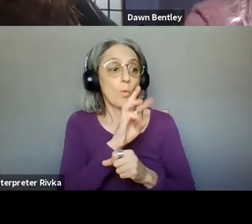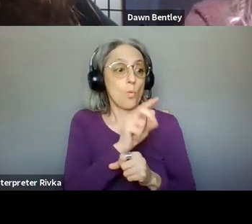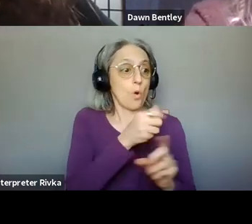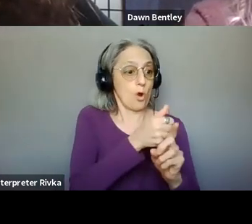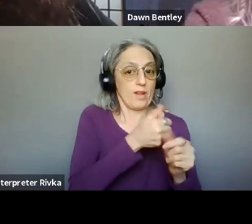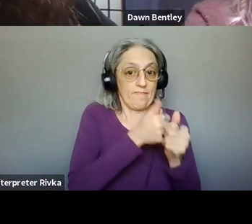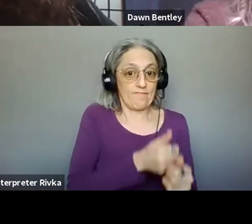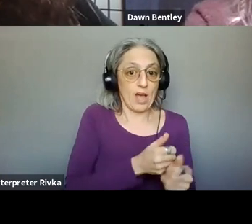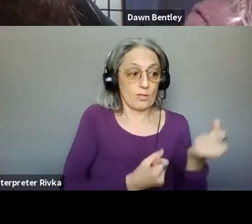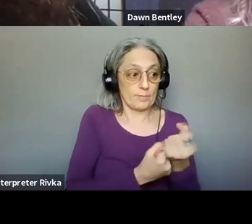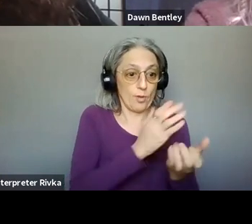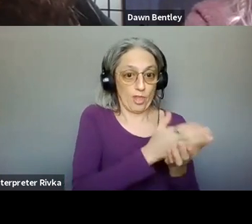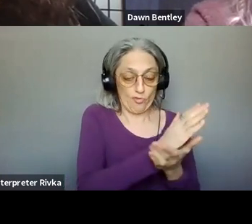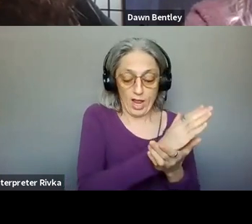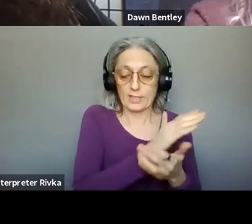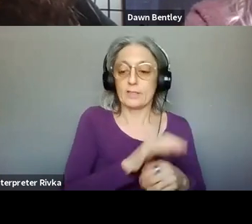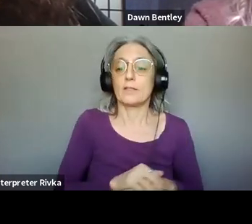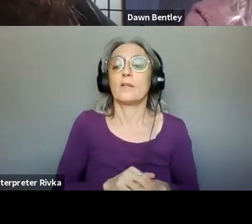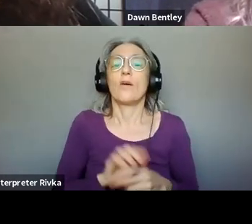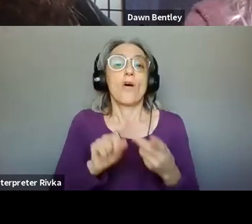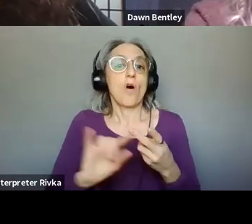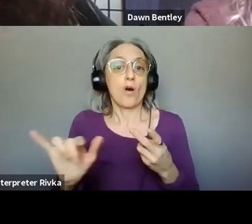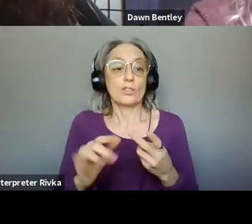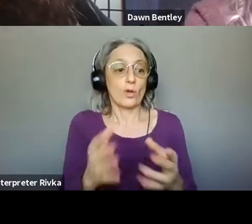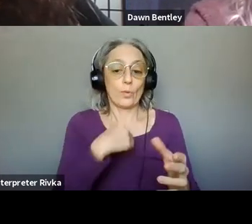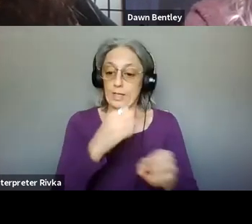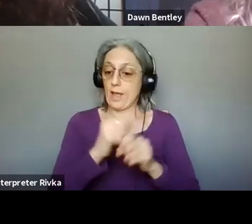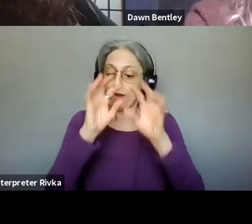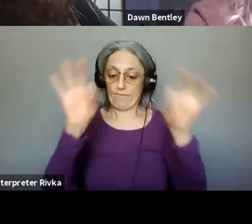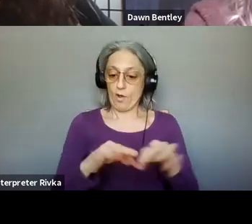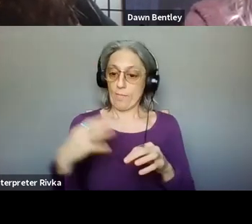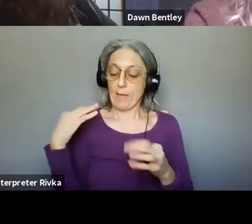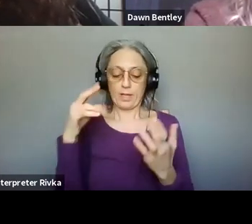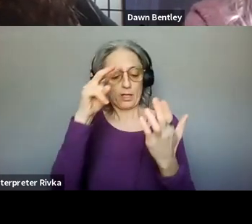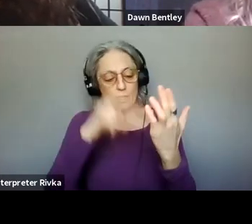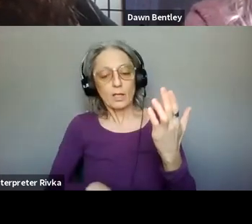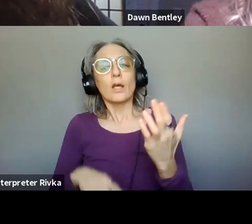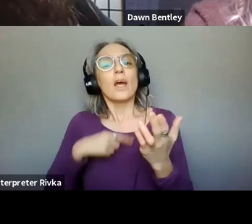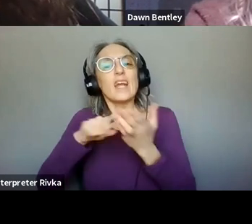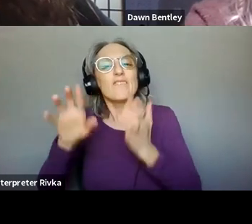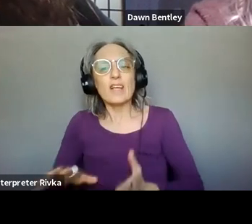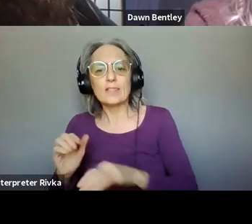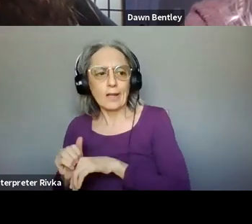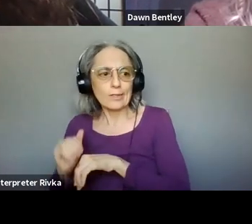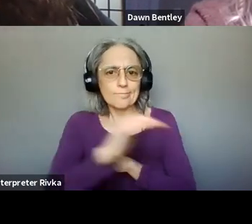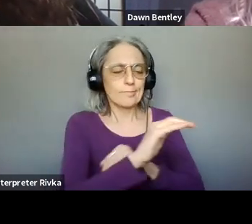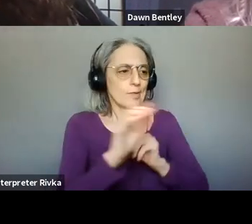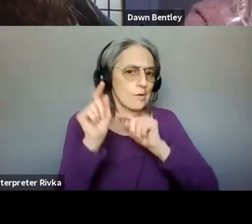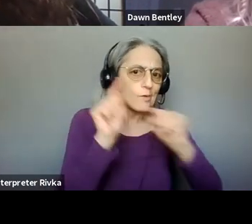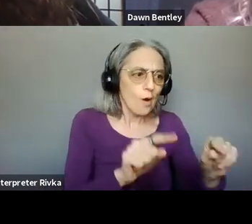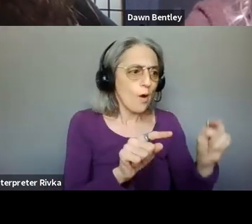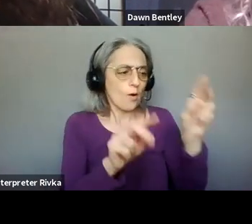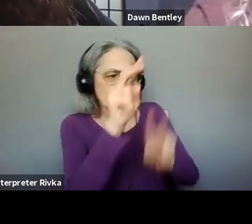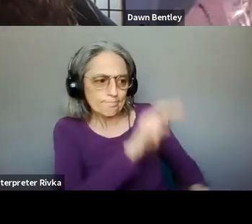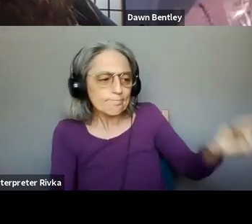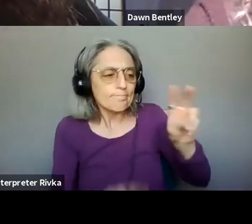court investigator out when the application is filed from our own court. We make sure if someone is requesting an